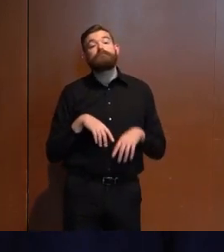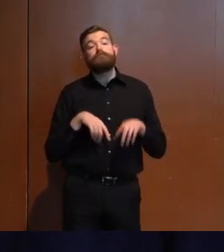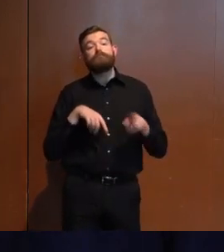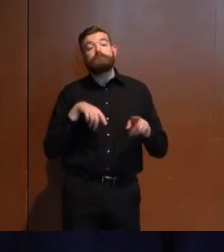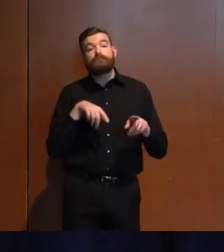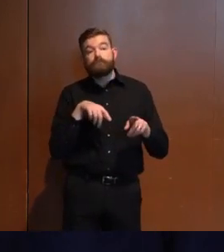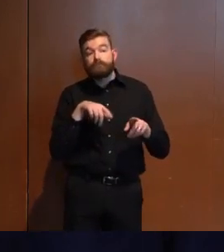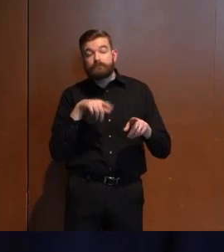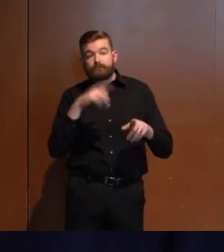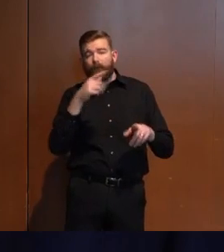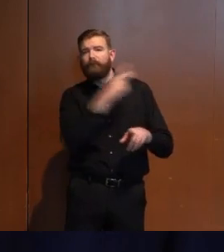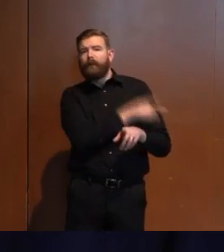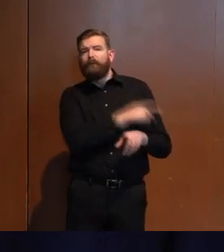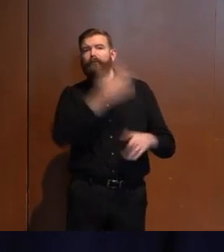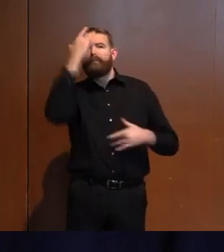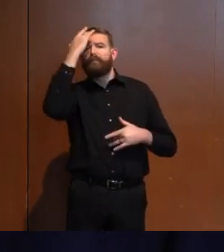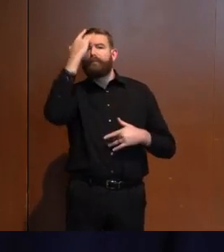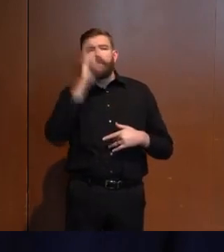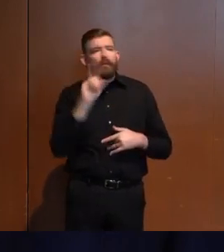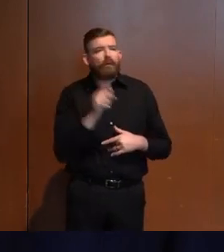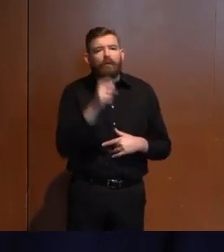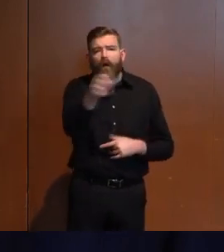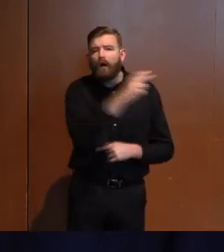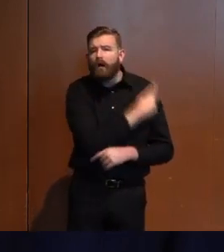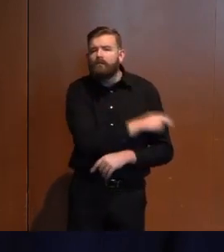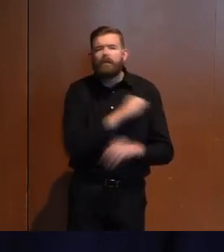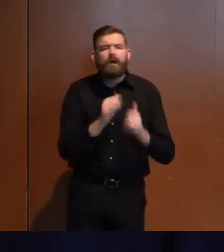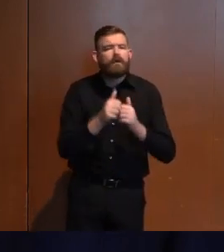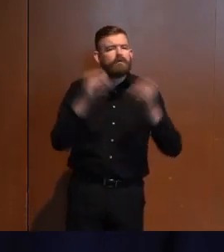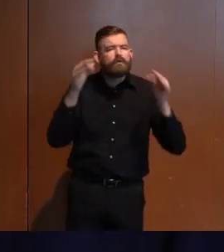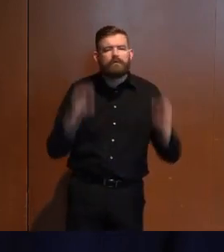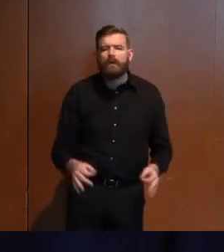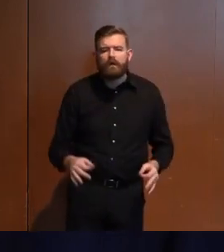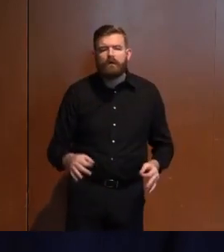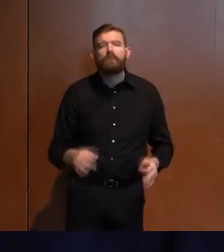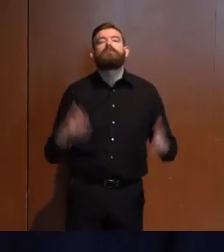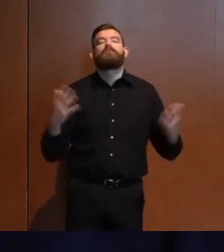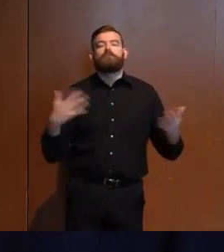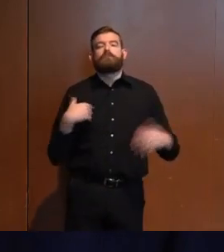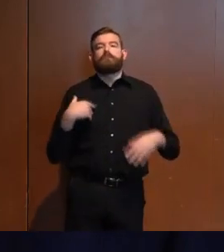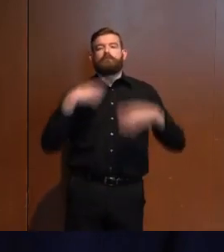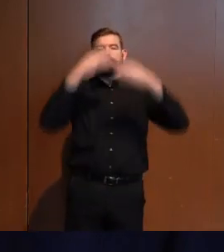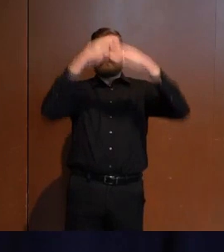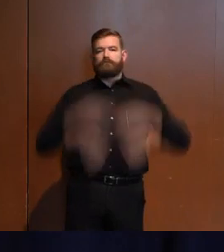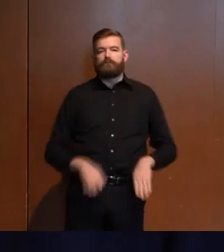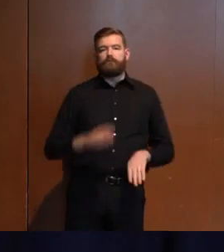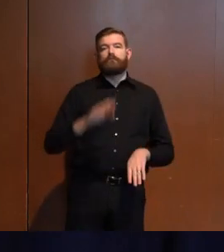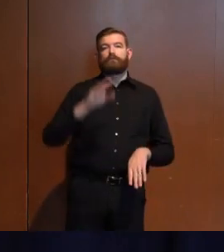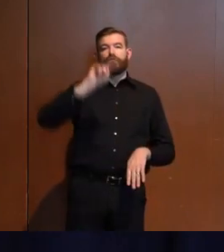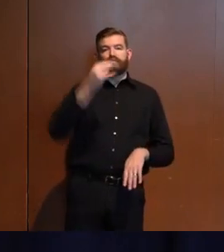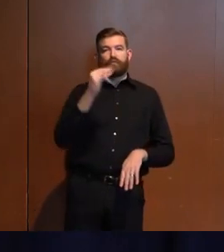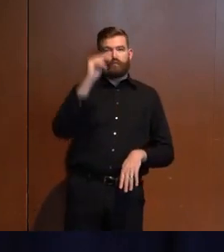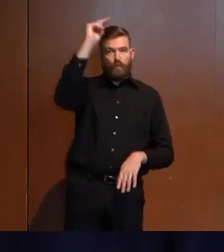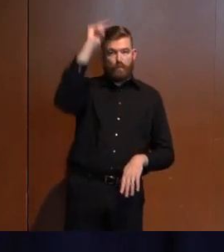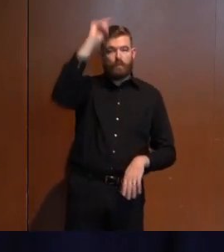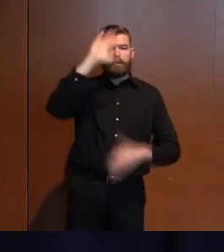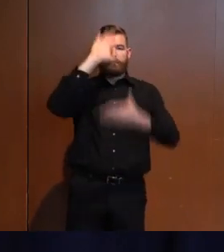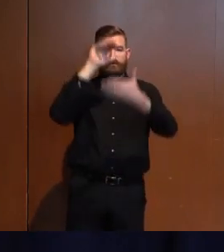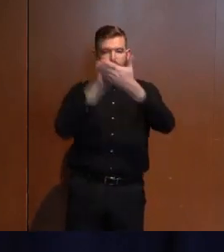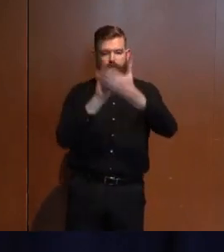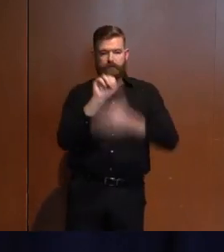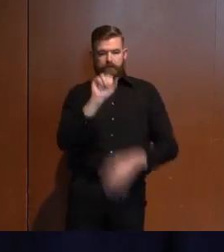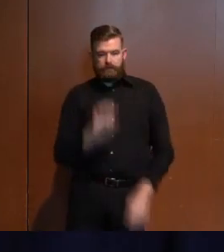we've separated the state into regions, North, Central, and South, and we'll be working with the CEOs of the Level 1 trauma centers